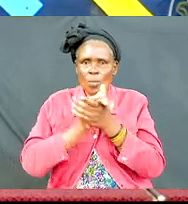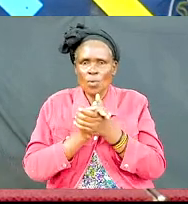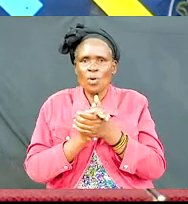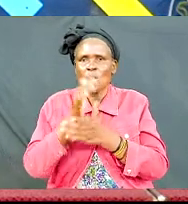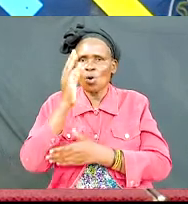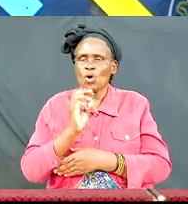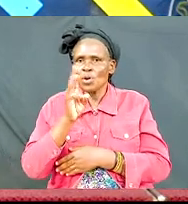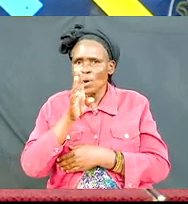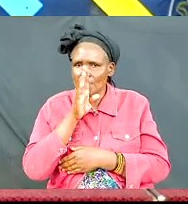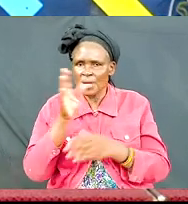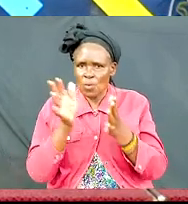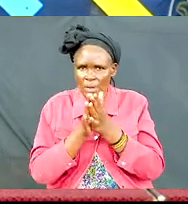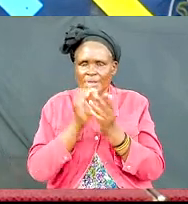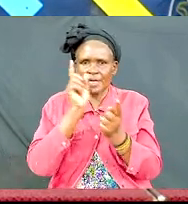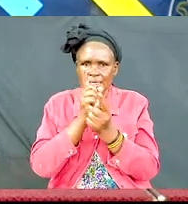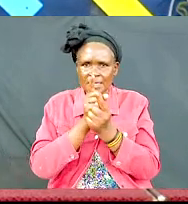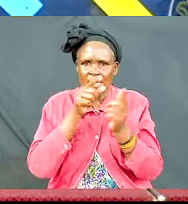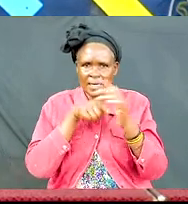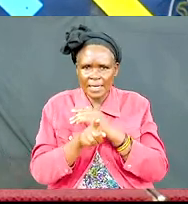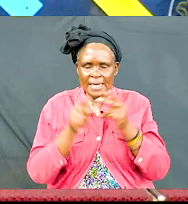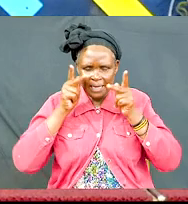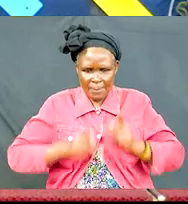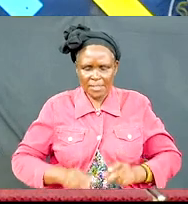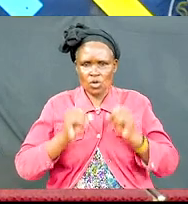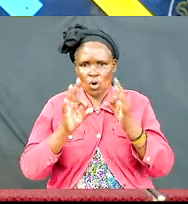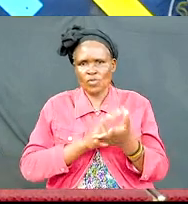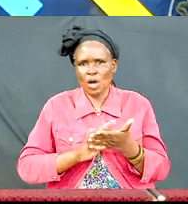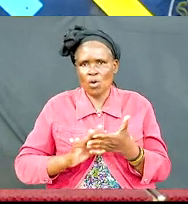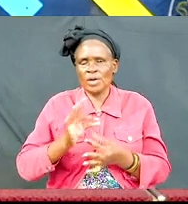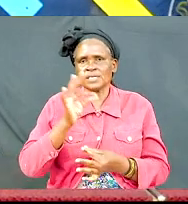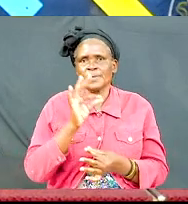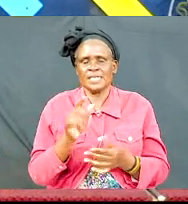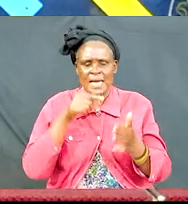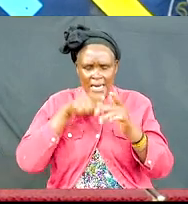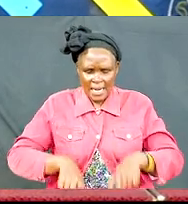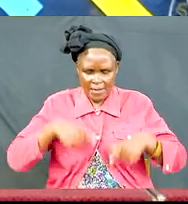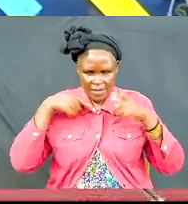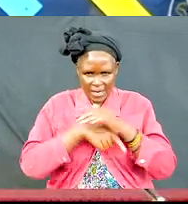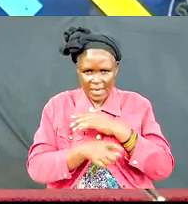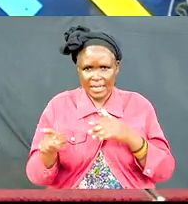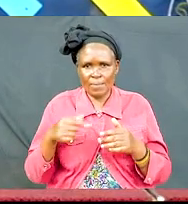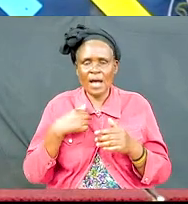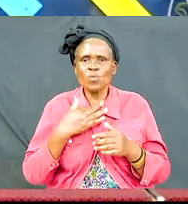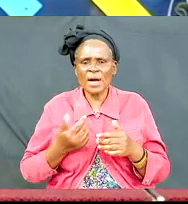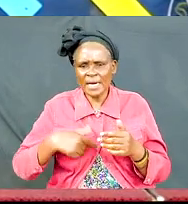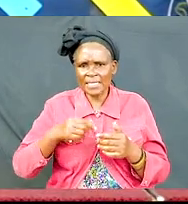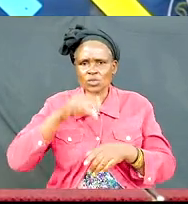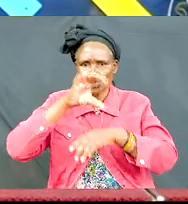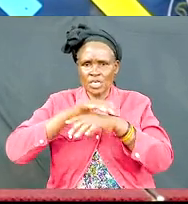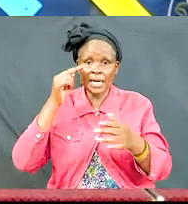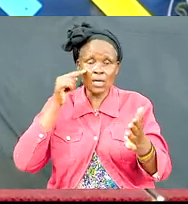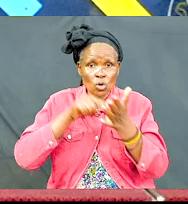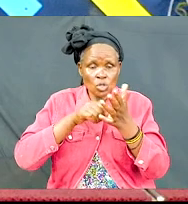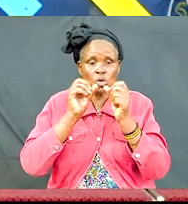be with the disciples in the person of the Holy Spirit living in them. I want us to take note of that.